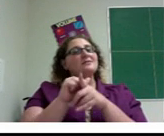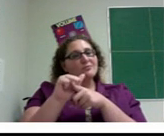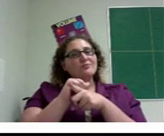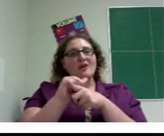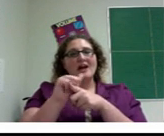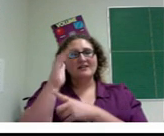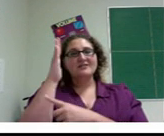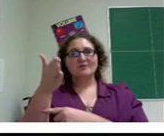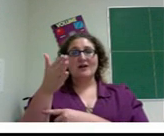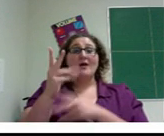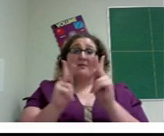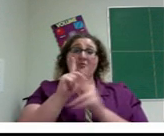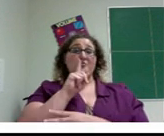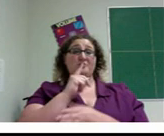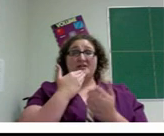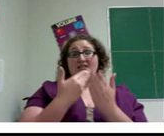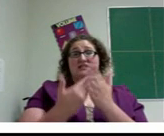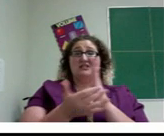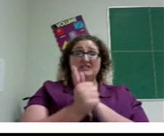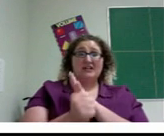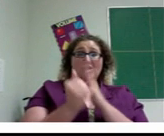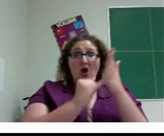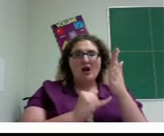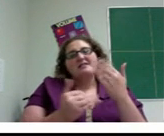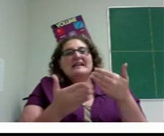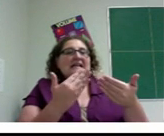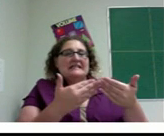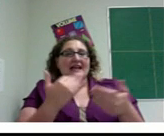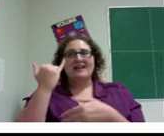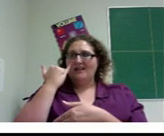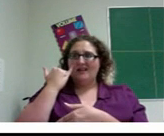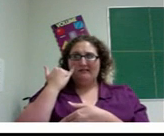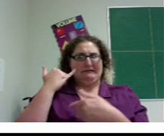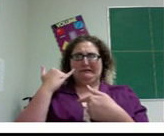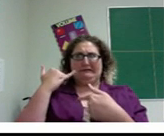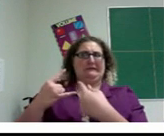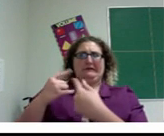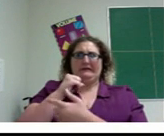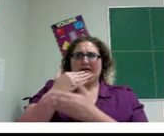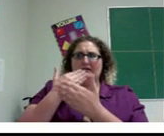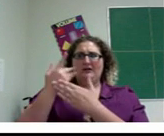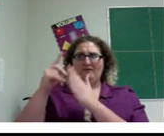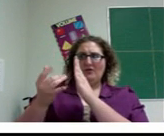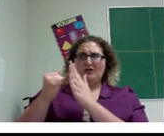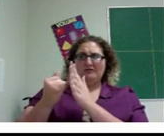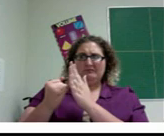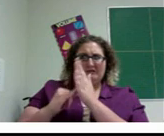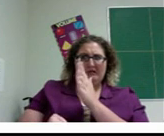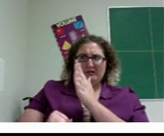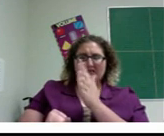good at art find this probably really easy to do. People who struggle with art and seeing that 3D on a 2D paper will struggle with